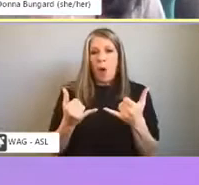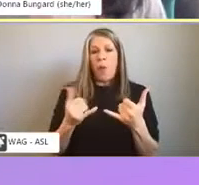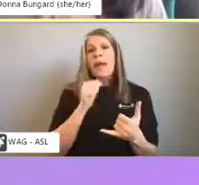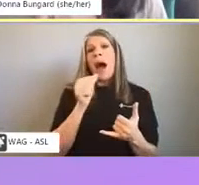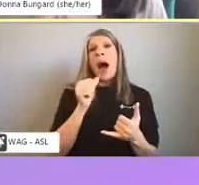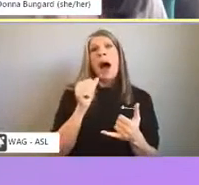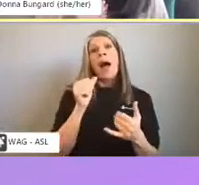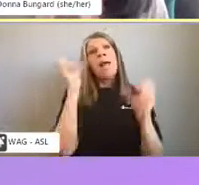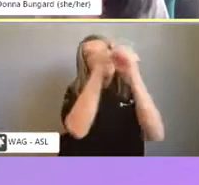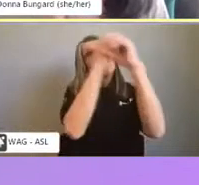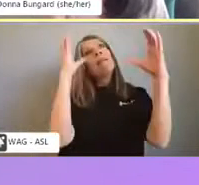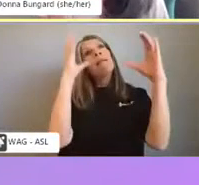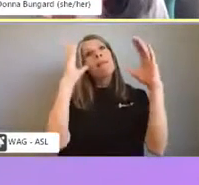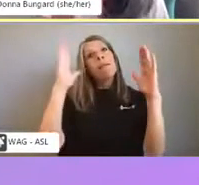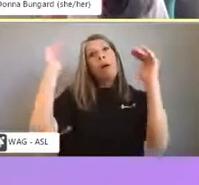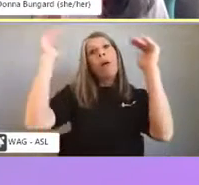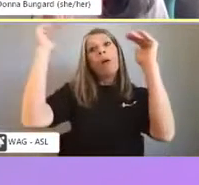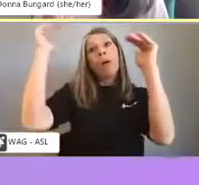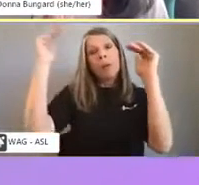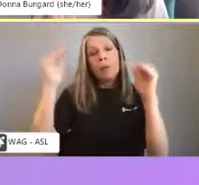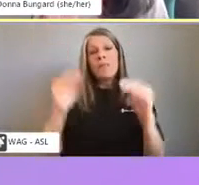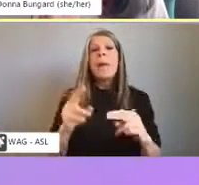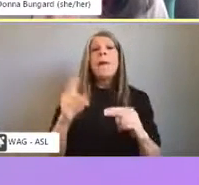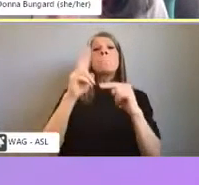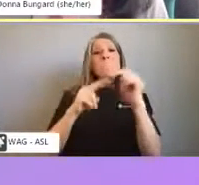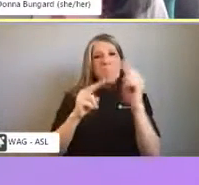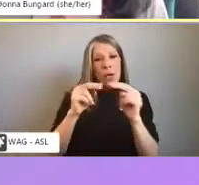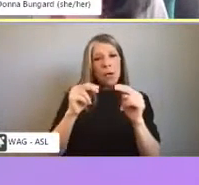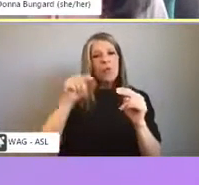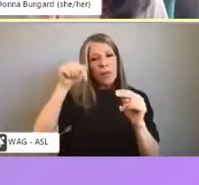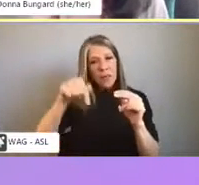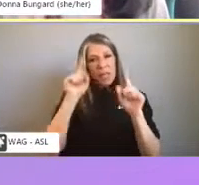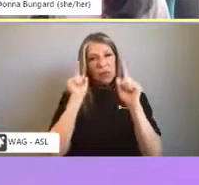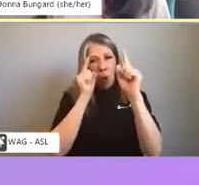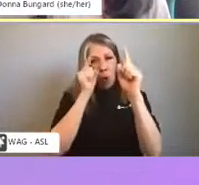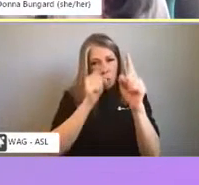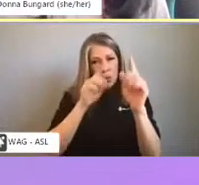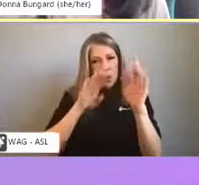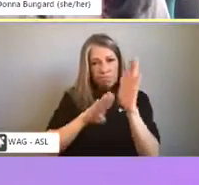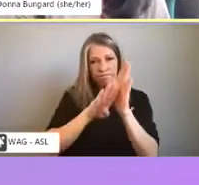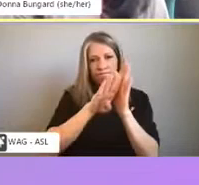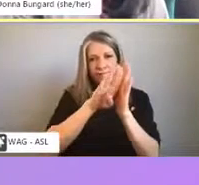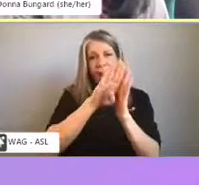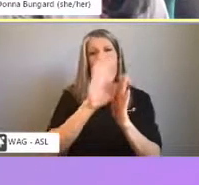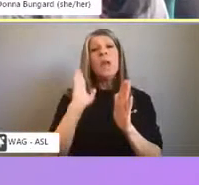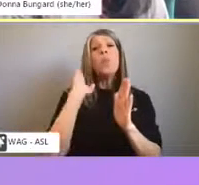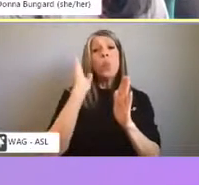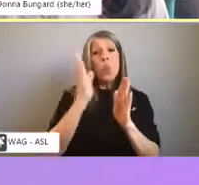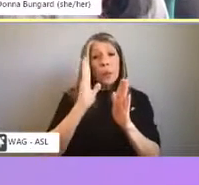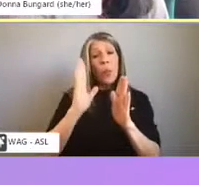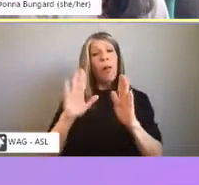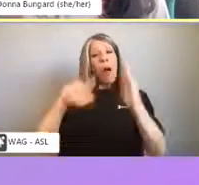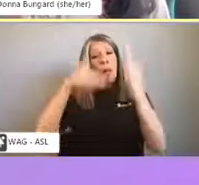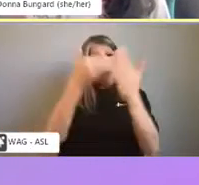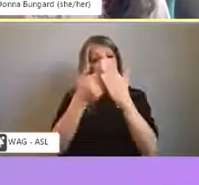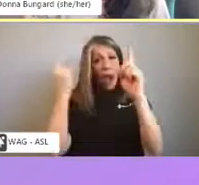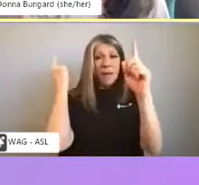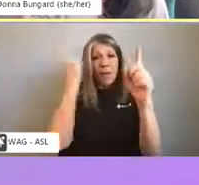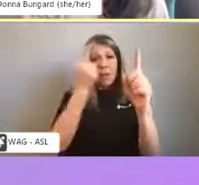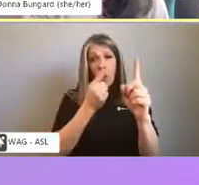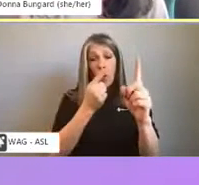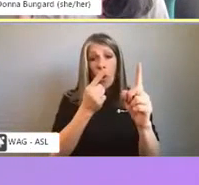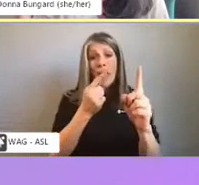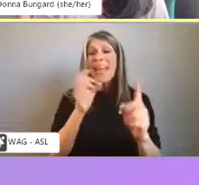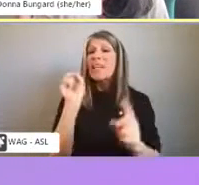were, and build upon those pillars from where we are. And we'll get to where we wish we were. And that's okay if